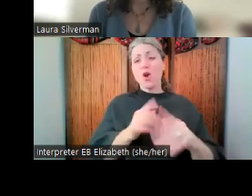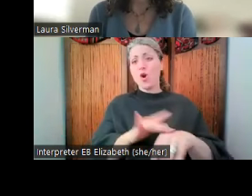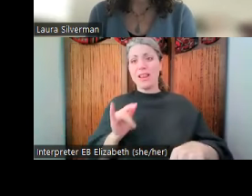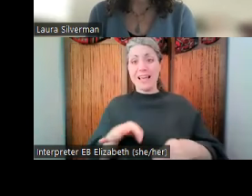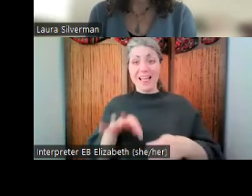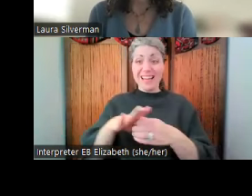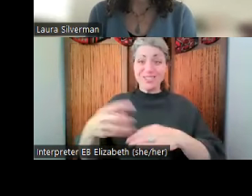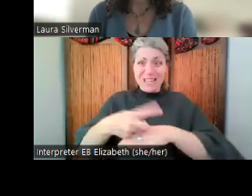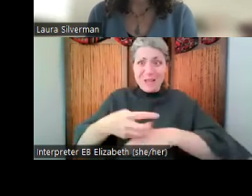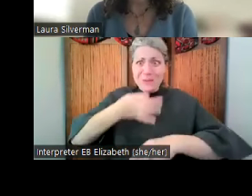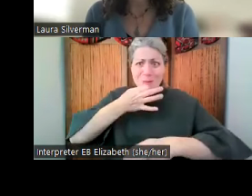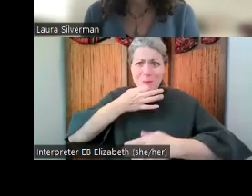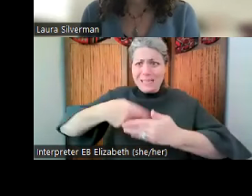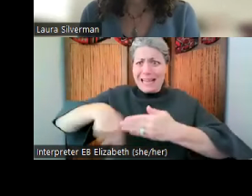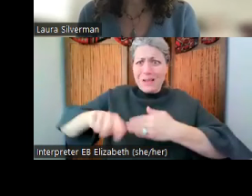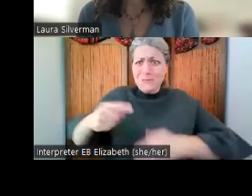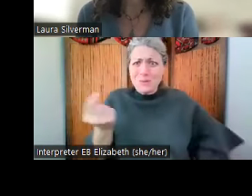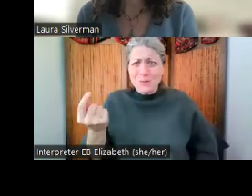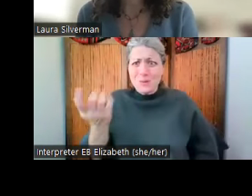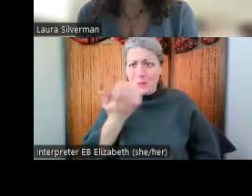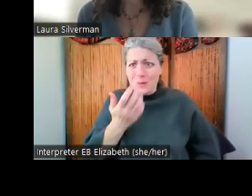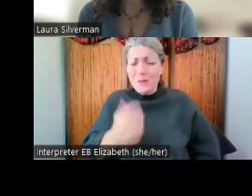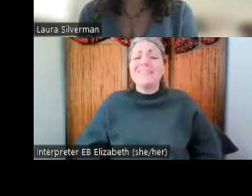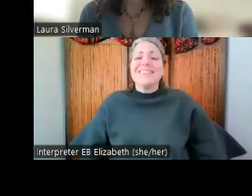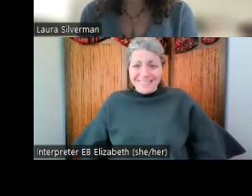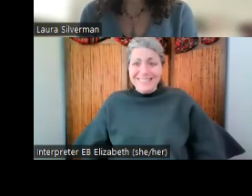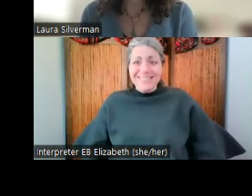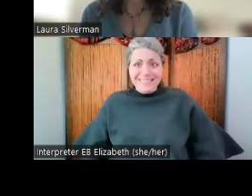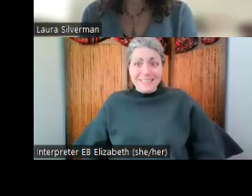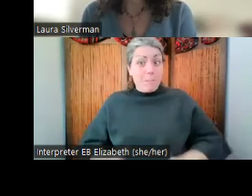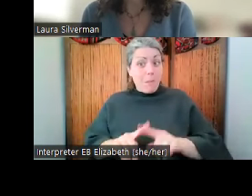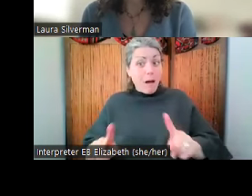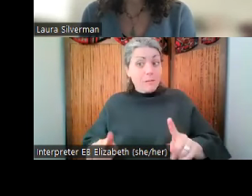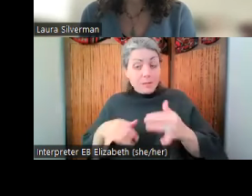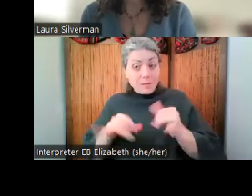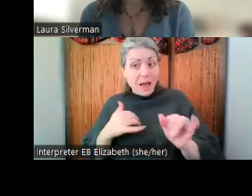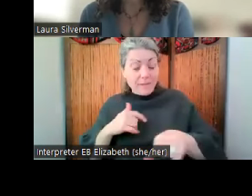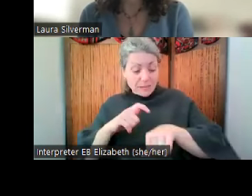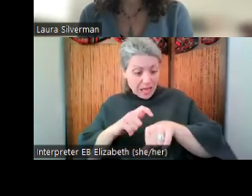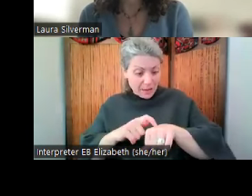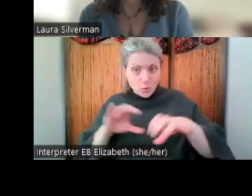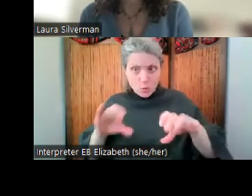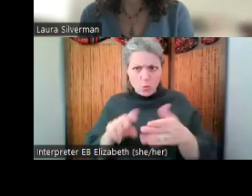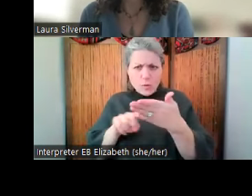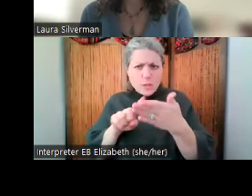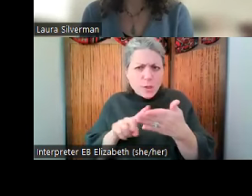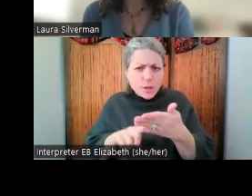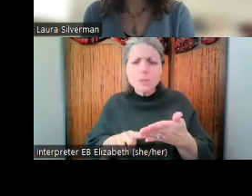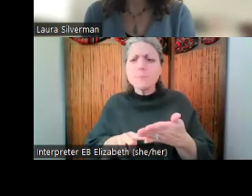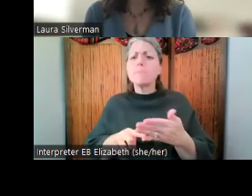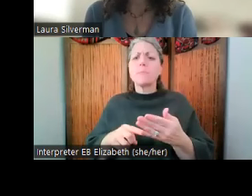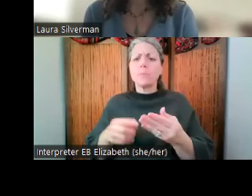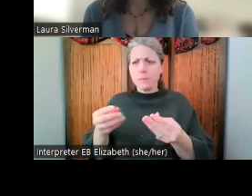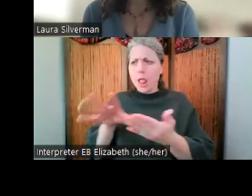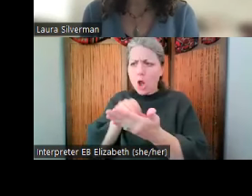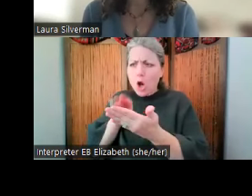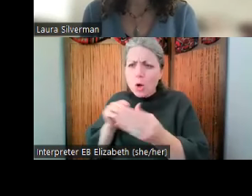really soon, it's on Tuesday, and there's still time to do research for this election. It's not a lot of